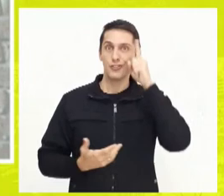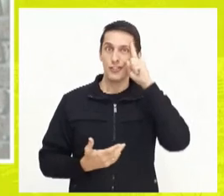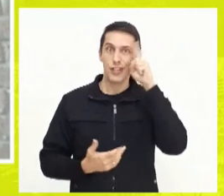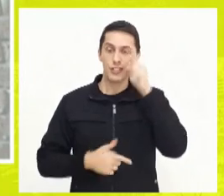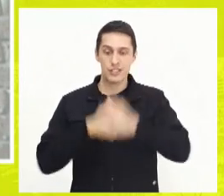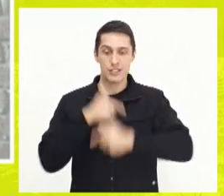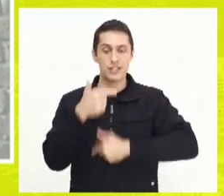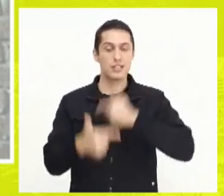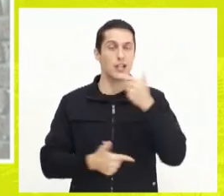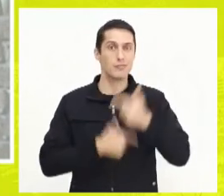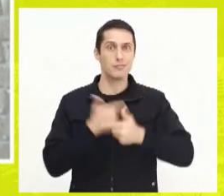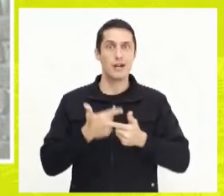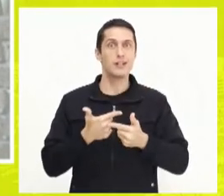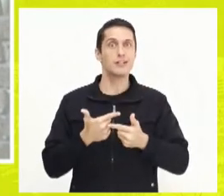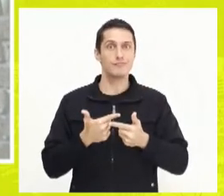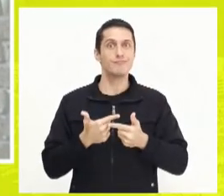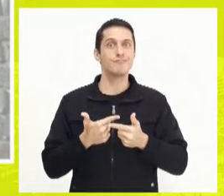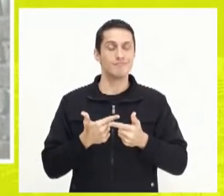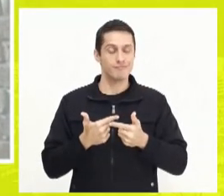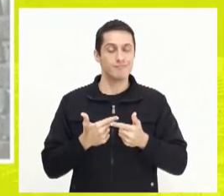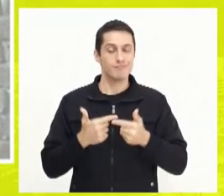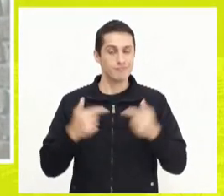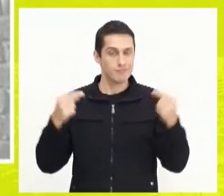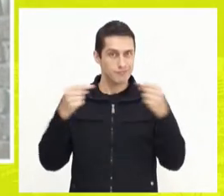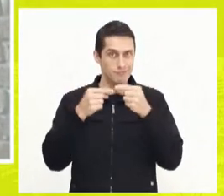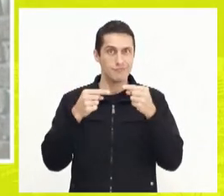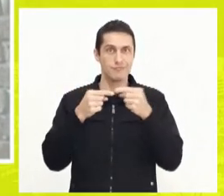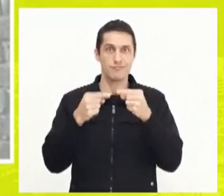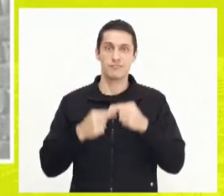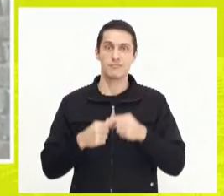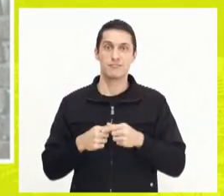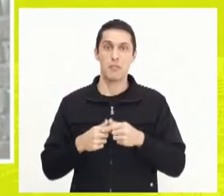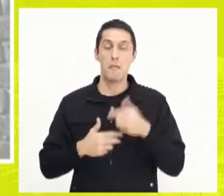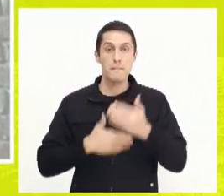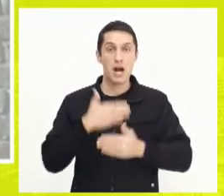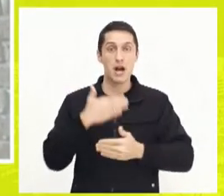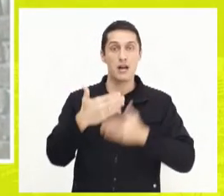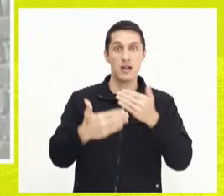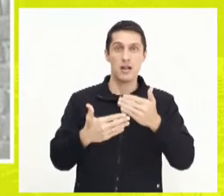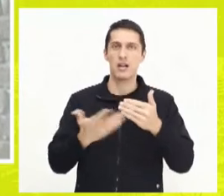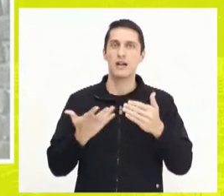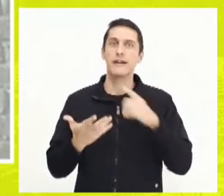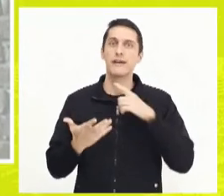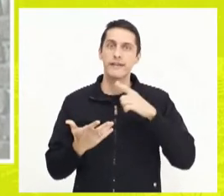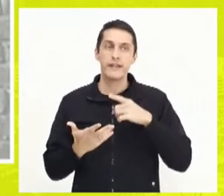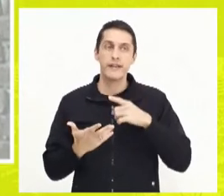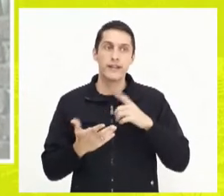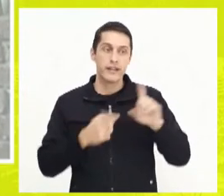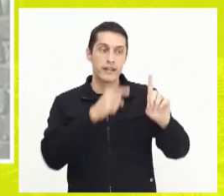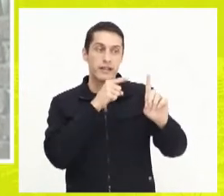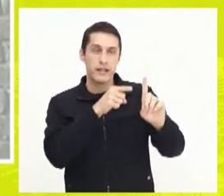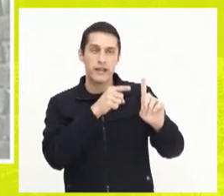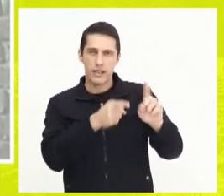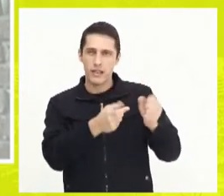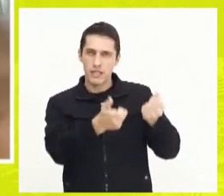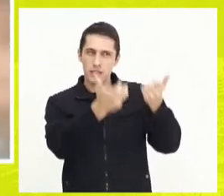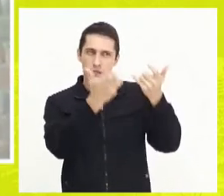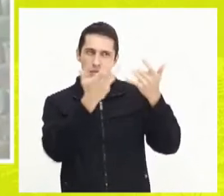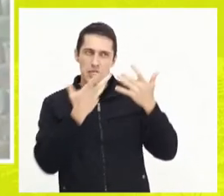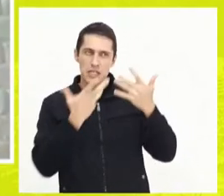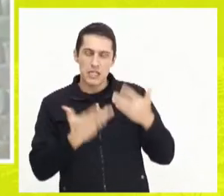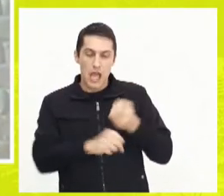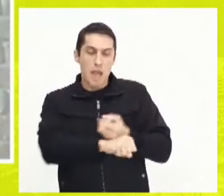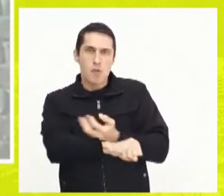don't express that and that kind of makes uh them you know not to value